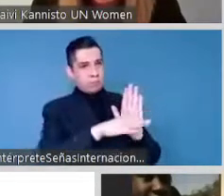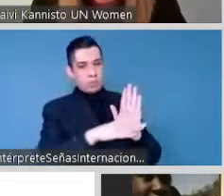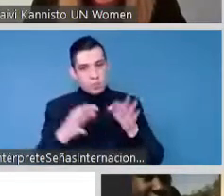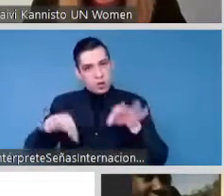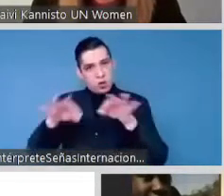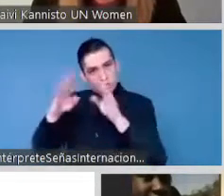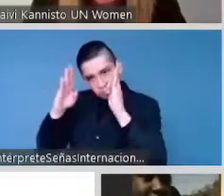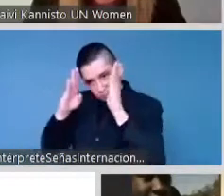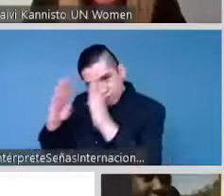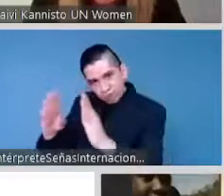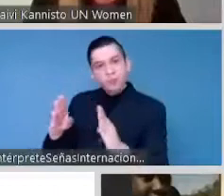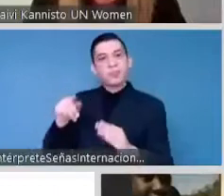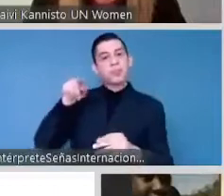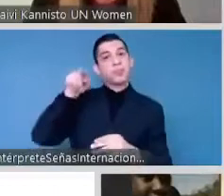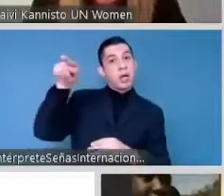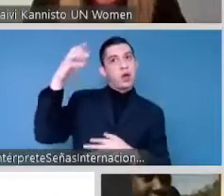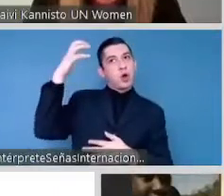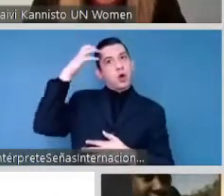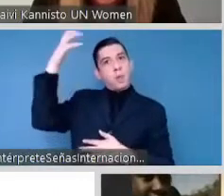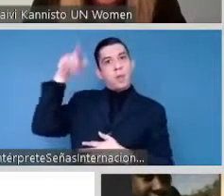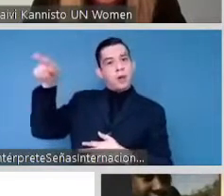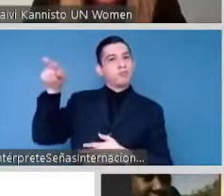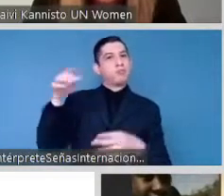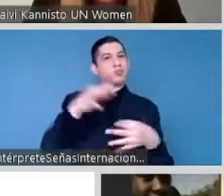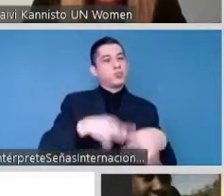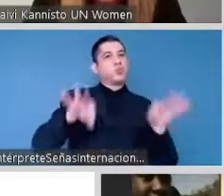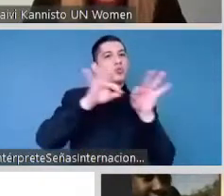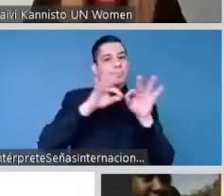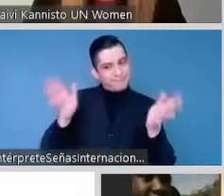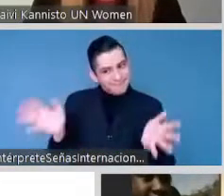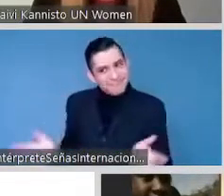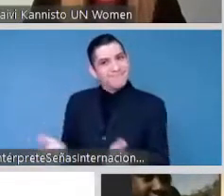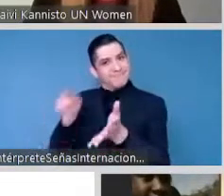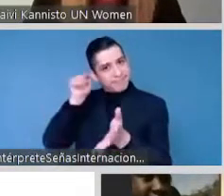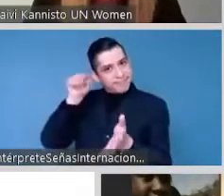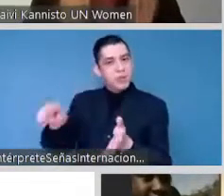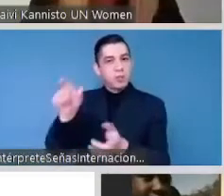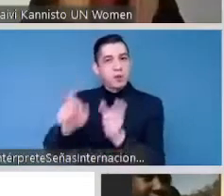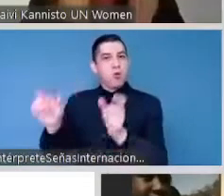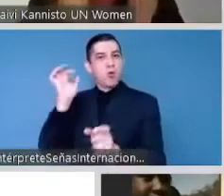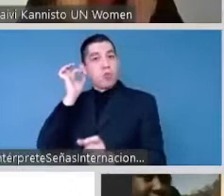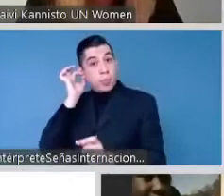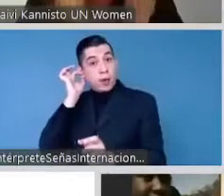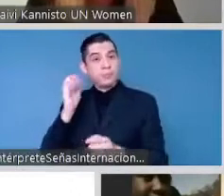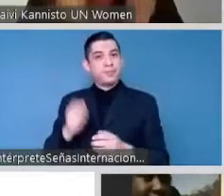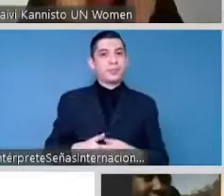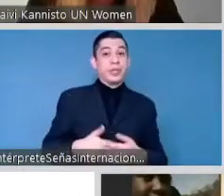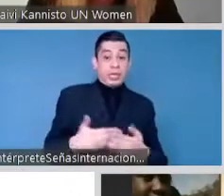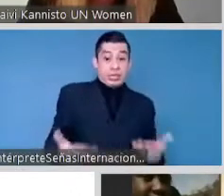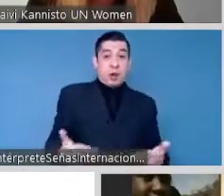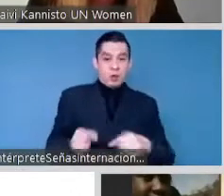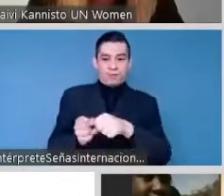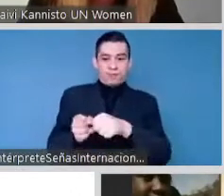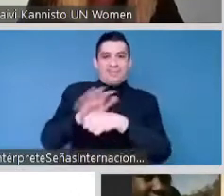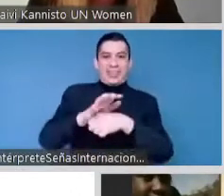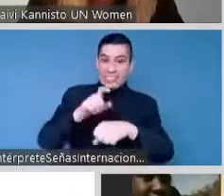at the end, I would like to stress that in the context of the pandemic and the economic crisis, it